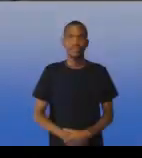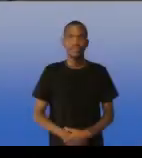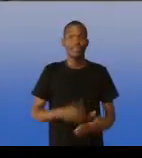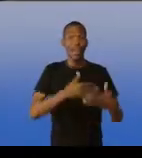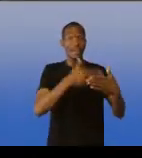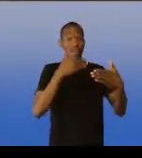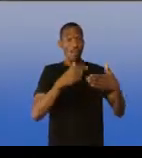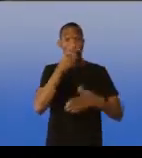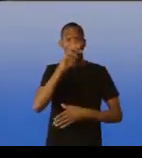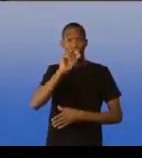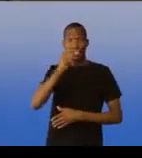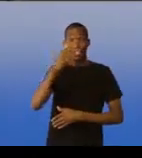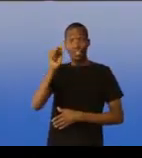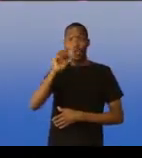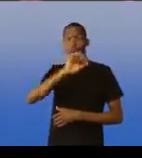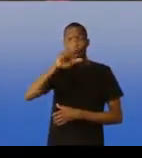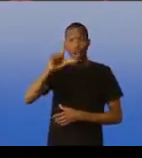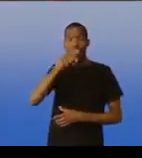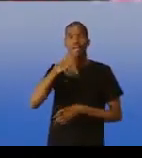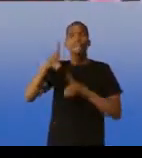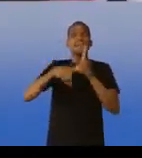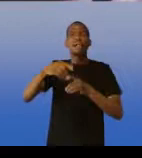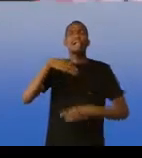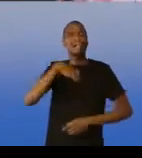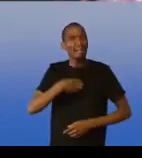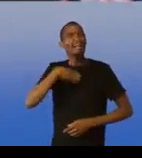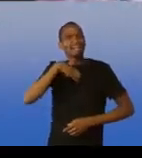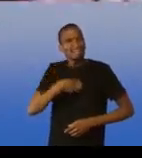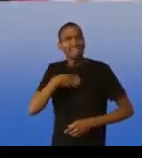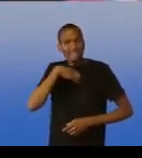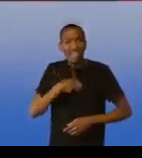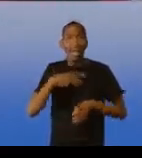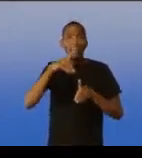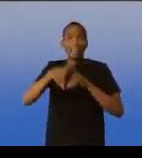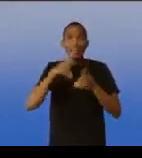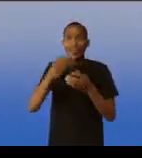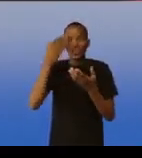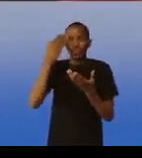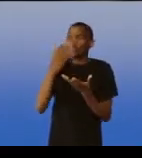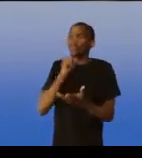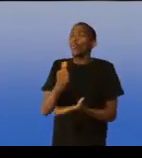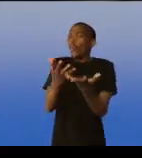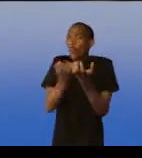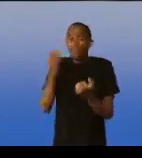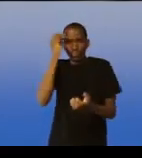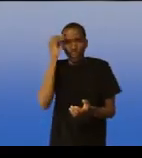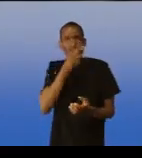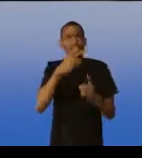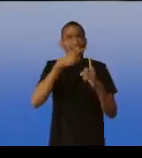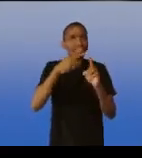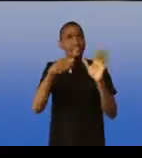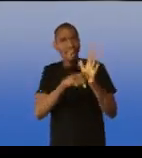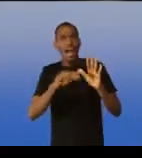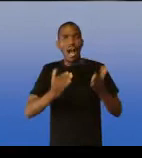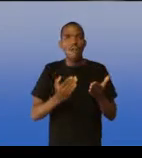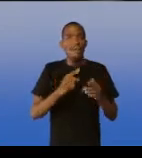Before Treat All, people were getting sick and people never wanted to know their status. But since this Treat